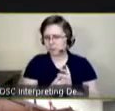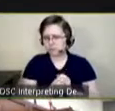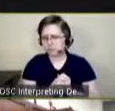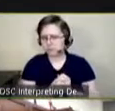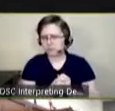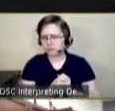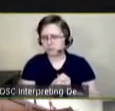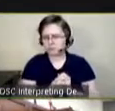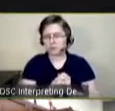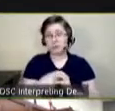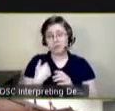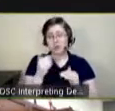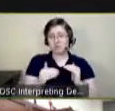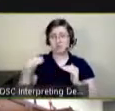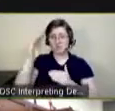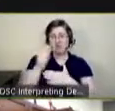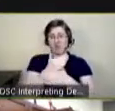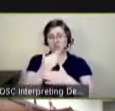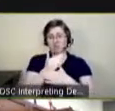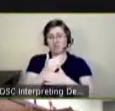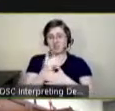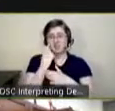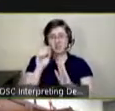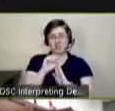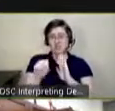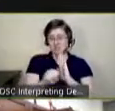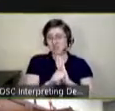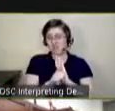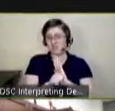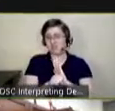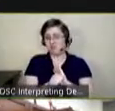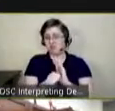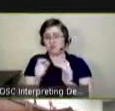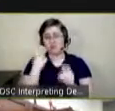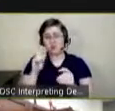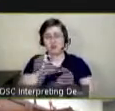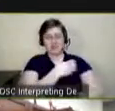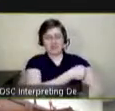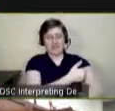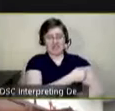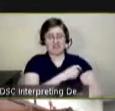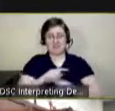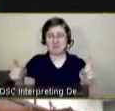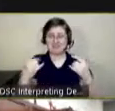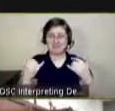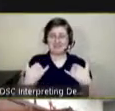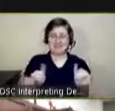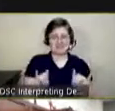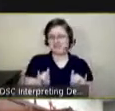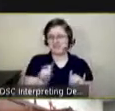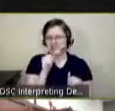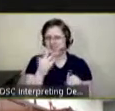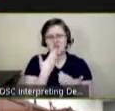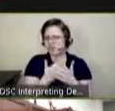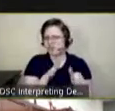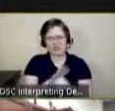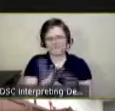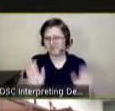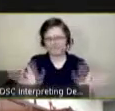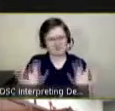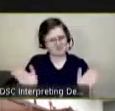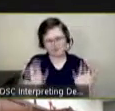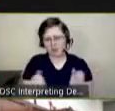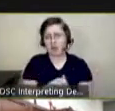We're above average for the state average of vaccinating our individuals, but still that's not good enough. We really